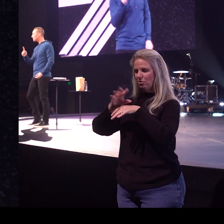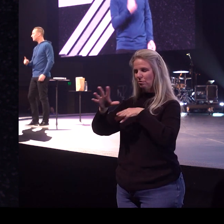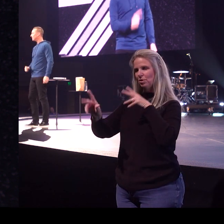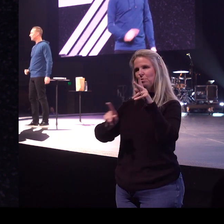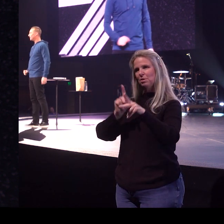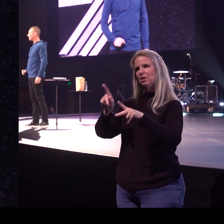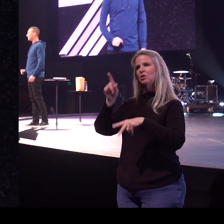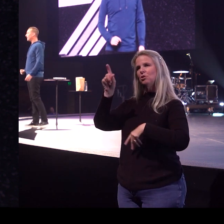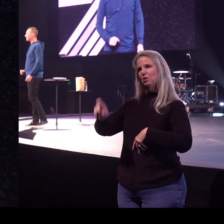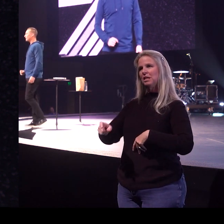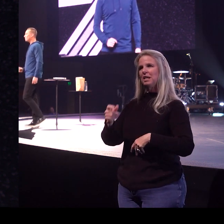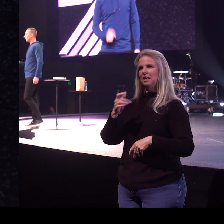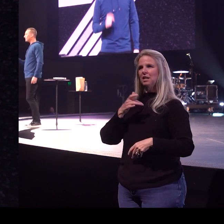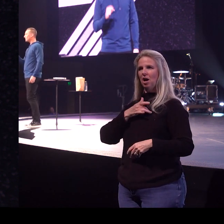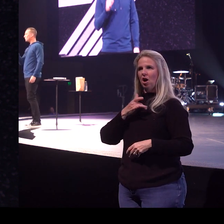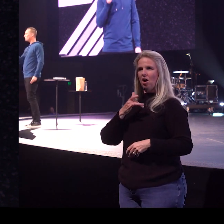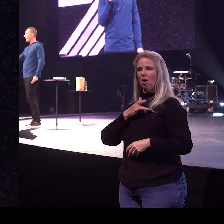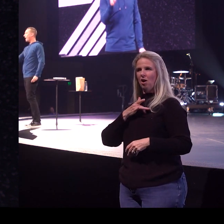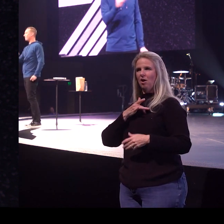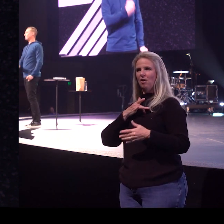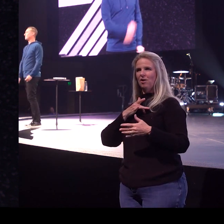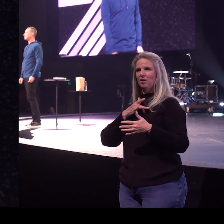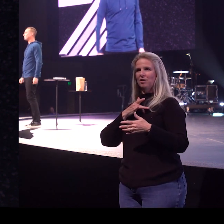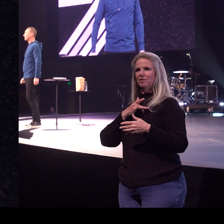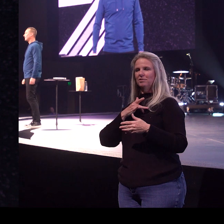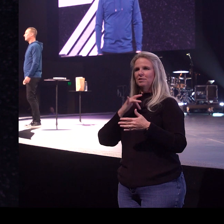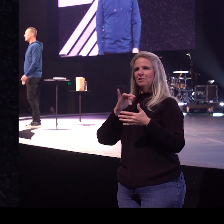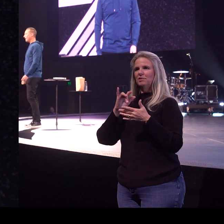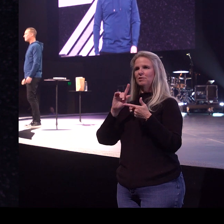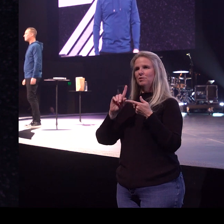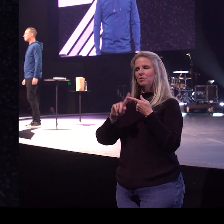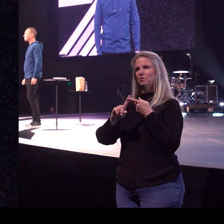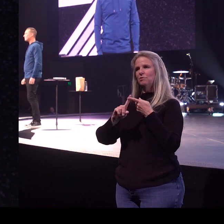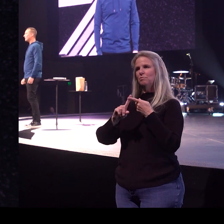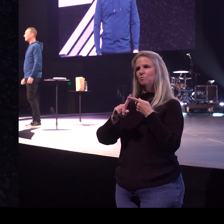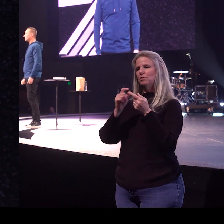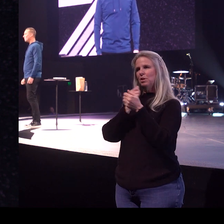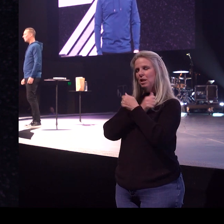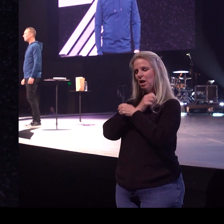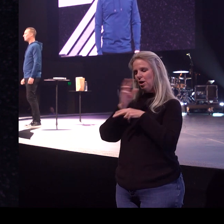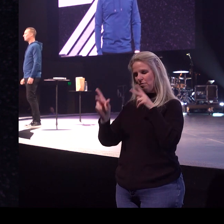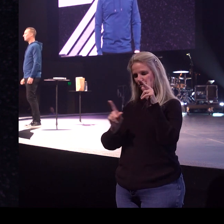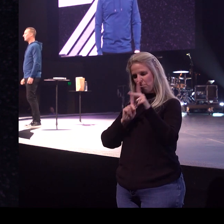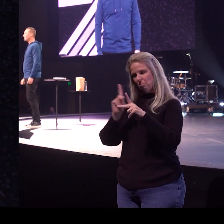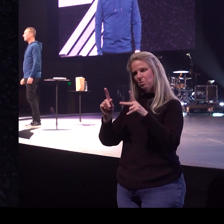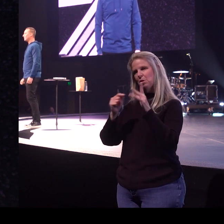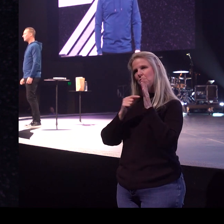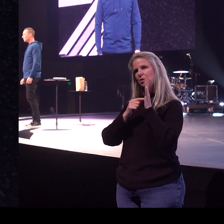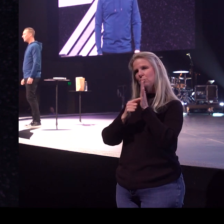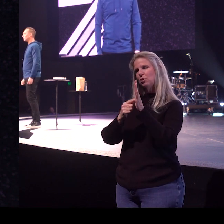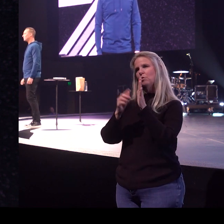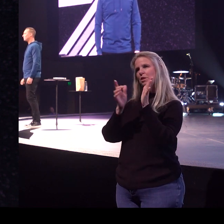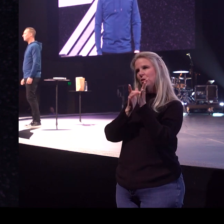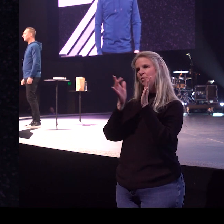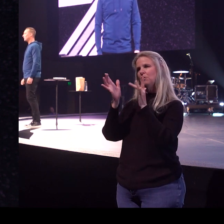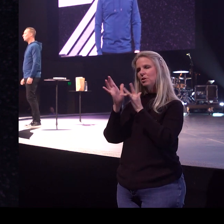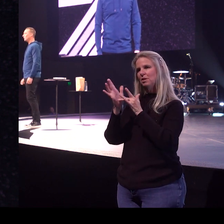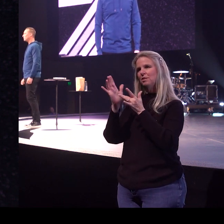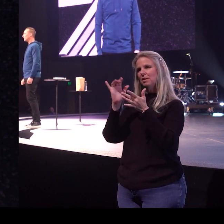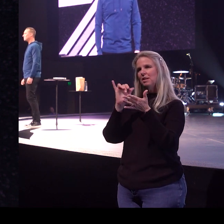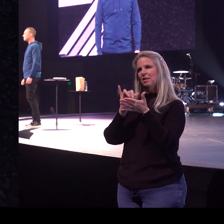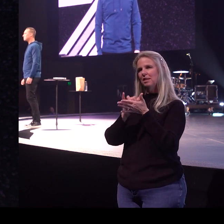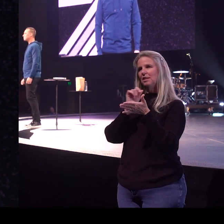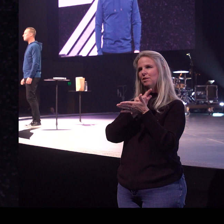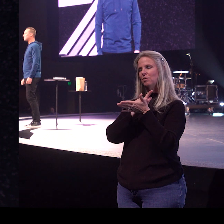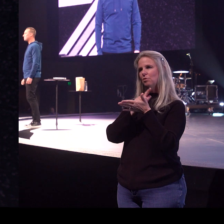one person that God's going to place in your path today, tomorrow, this week. Who